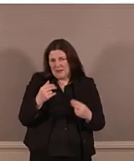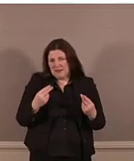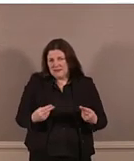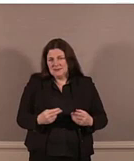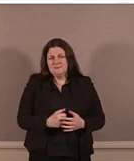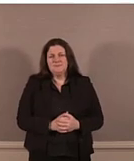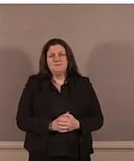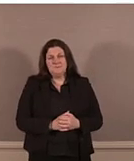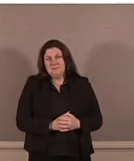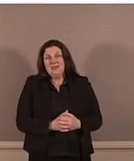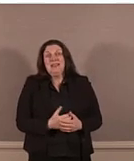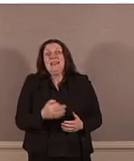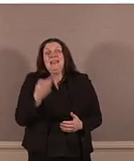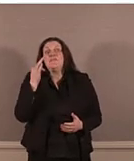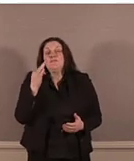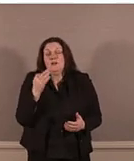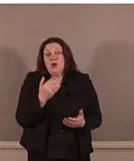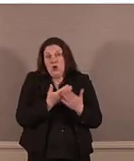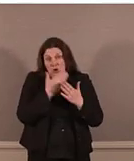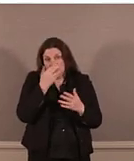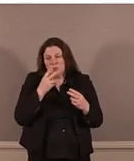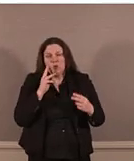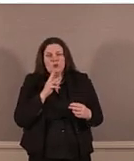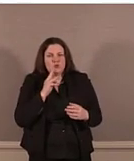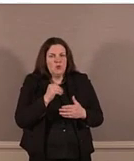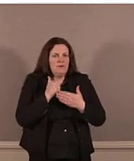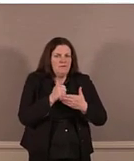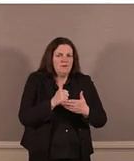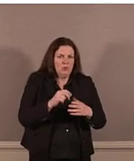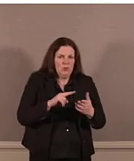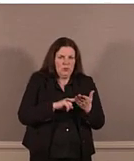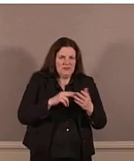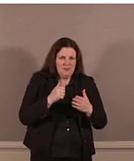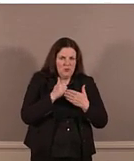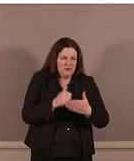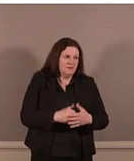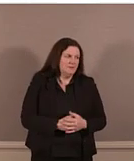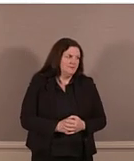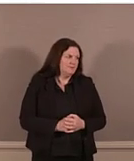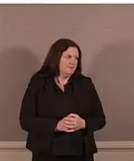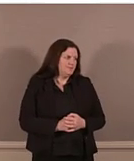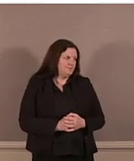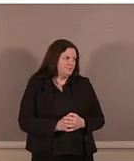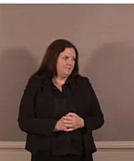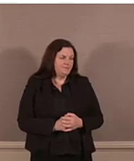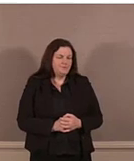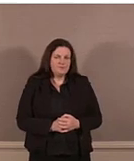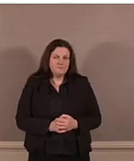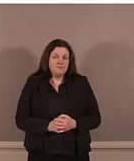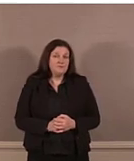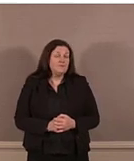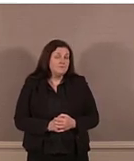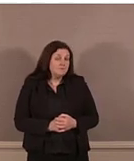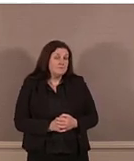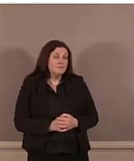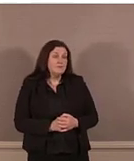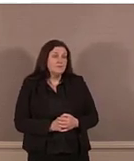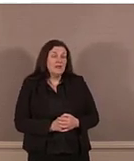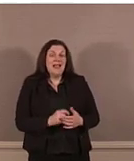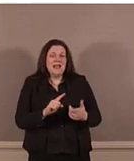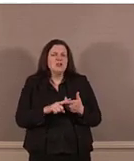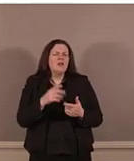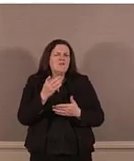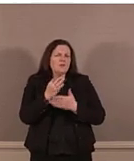required should learners wish to avail of those supports. And again, then I suppose just a